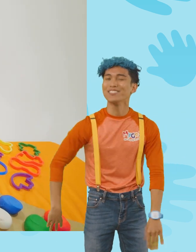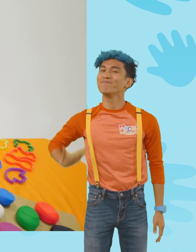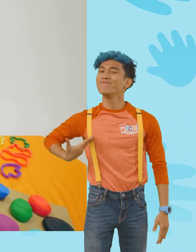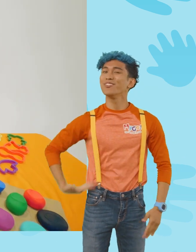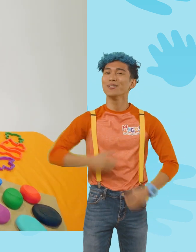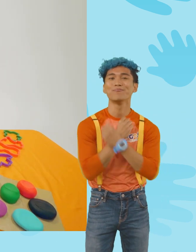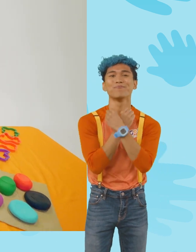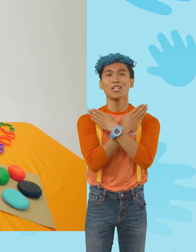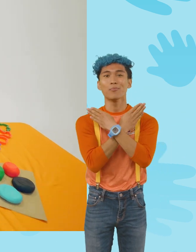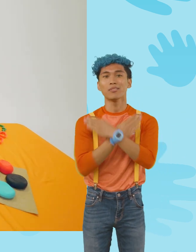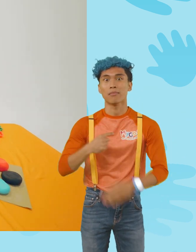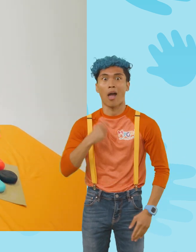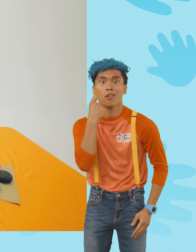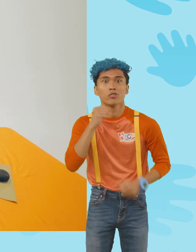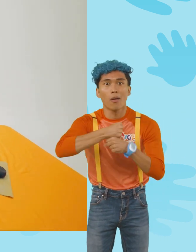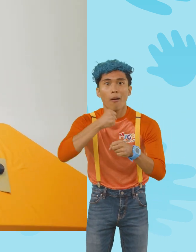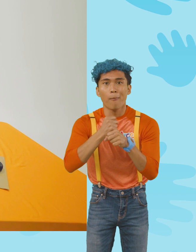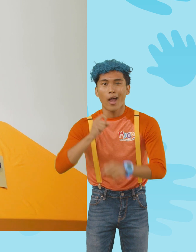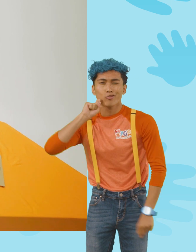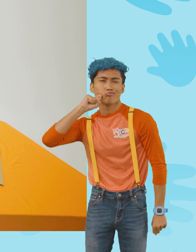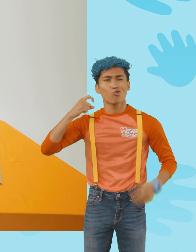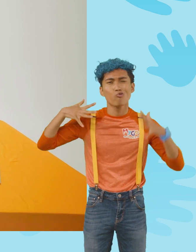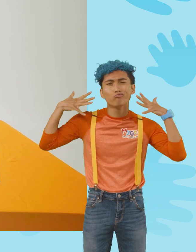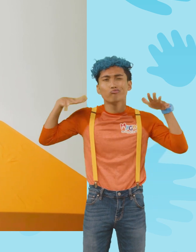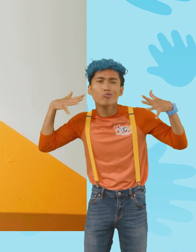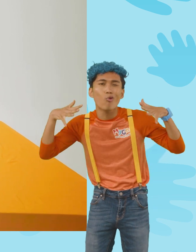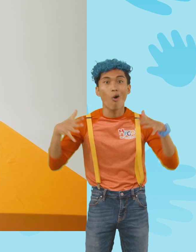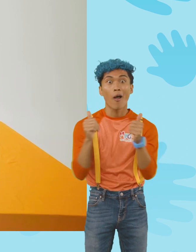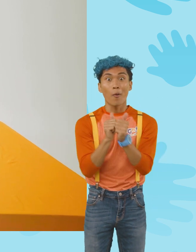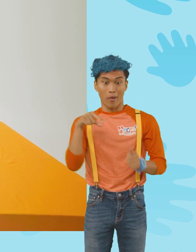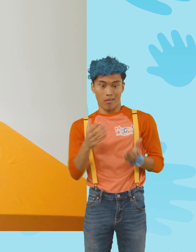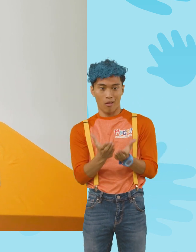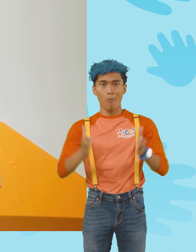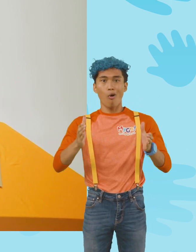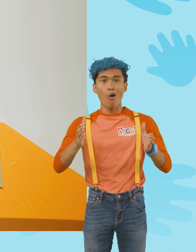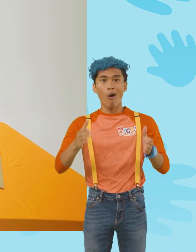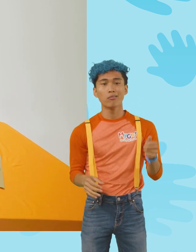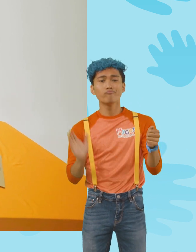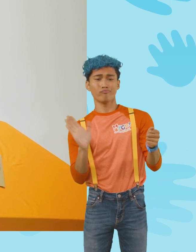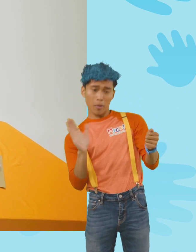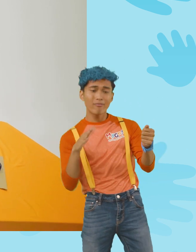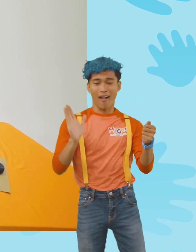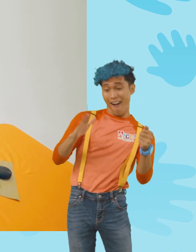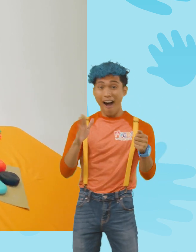Hey, it's me, Blippi. And I was just making some sweet tunes with this bowl.